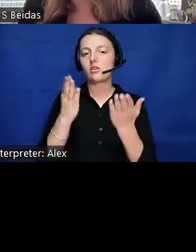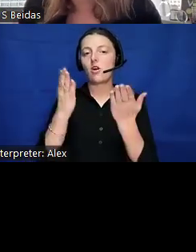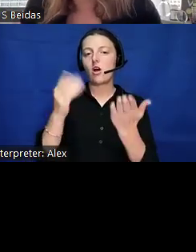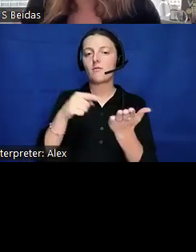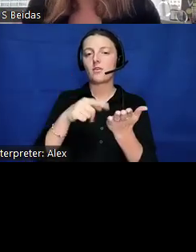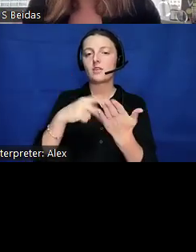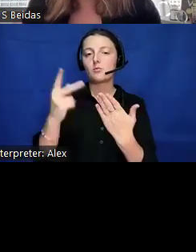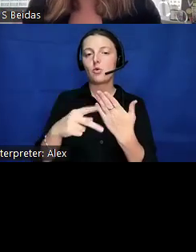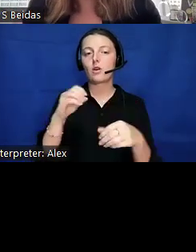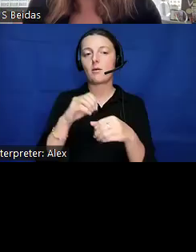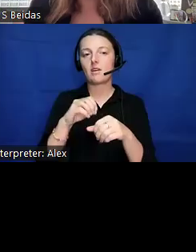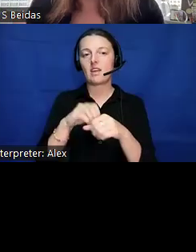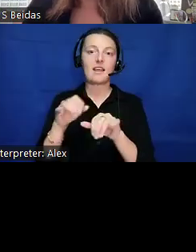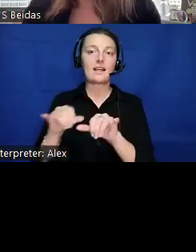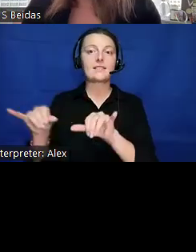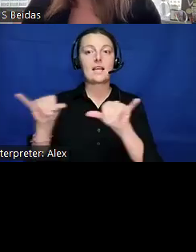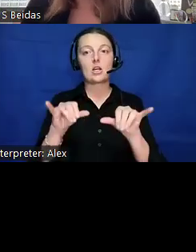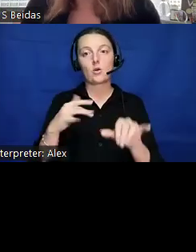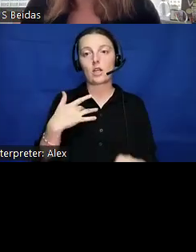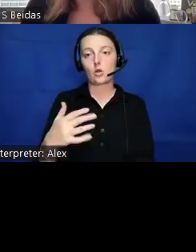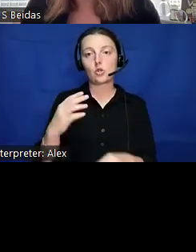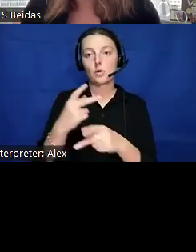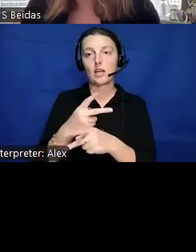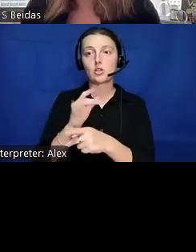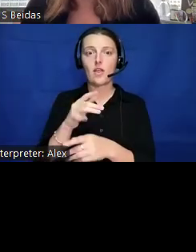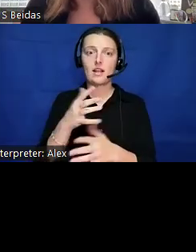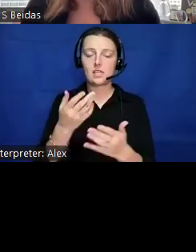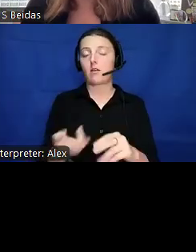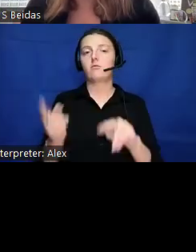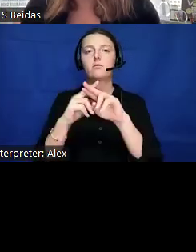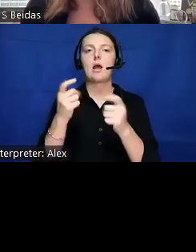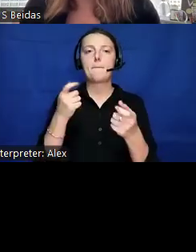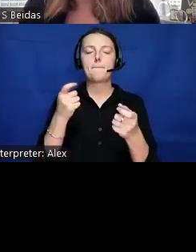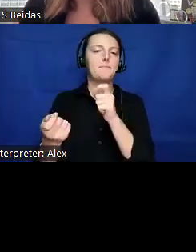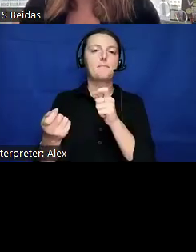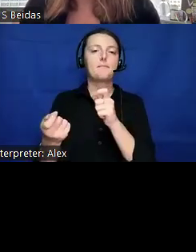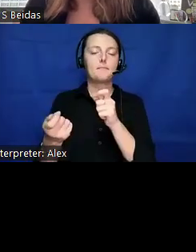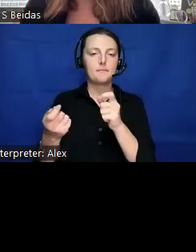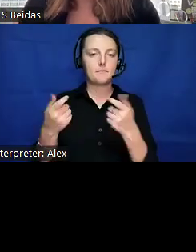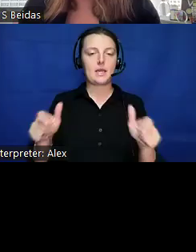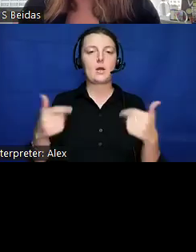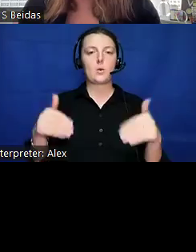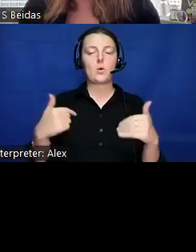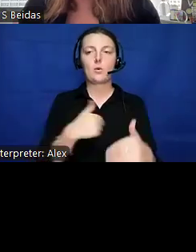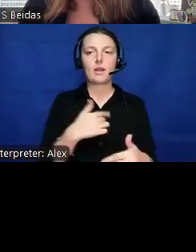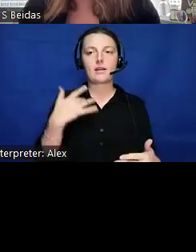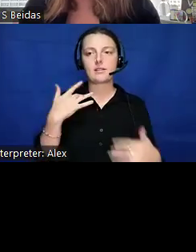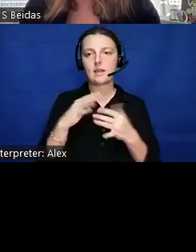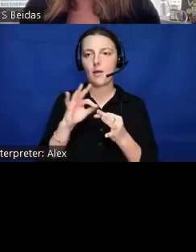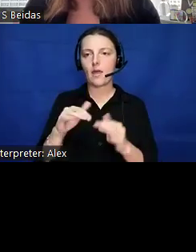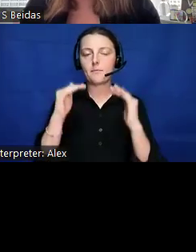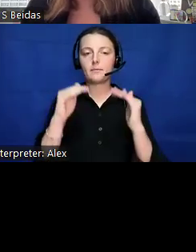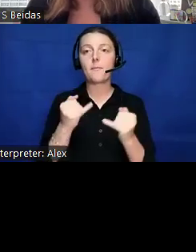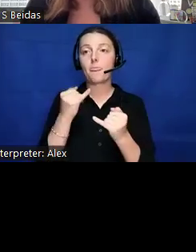in standard usual care. So that's a pretty significant change, and we're pretty excited about that. And the last step